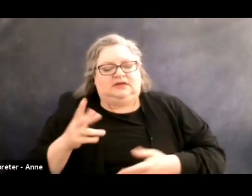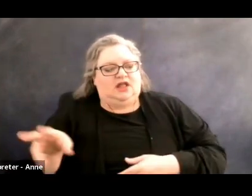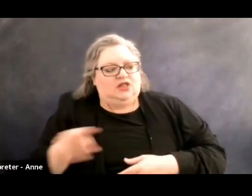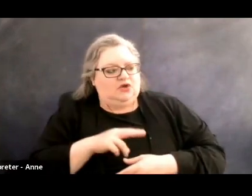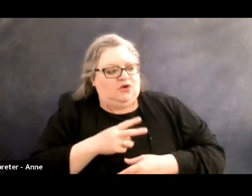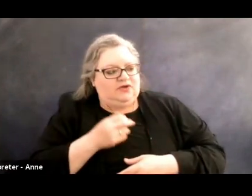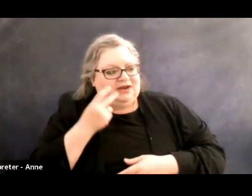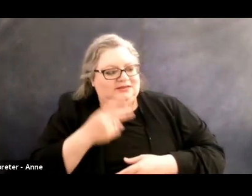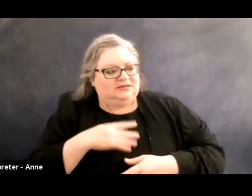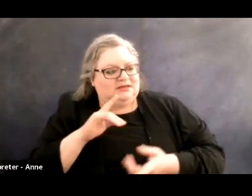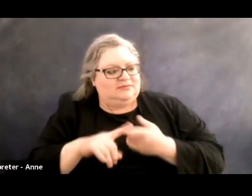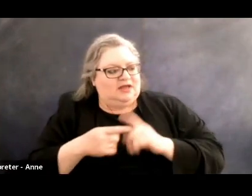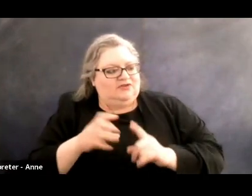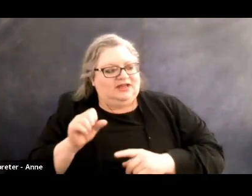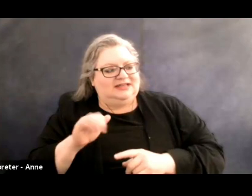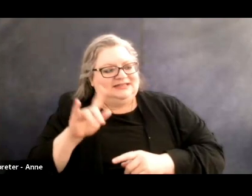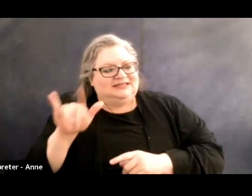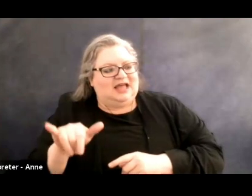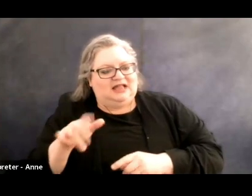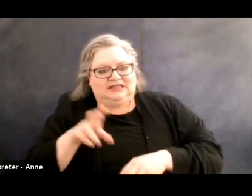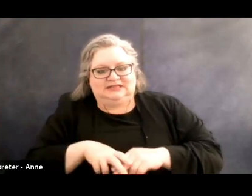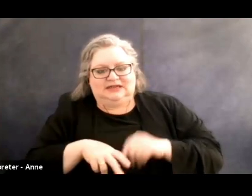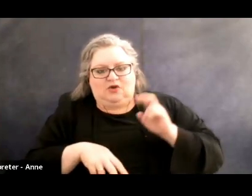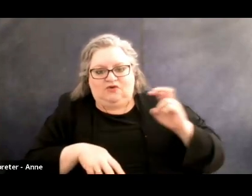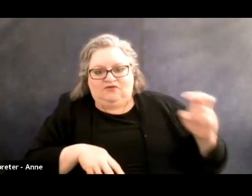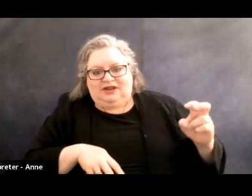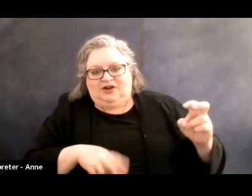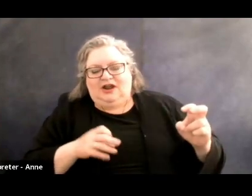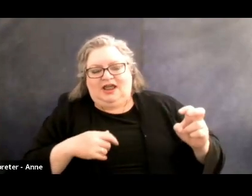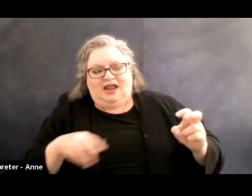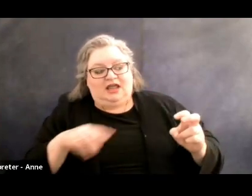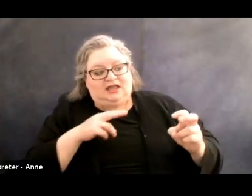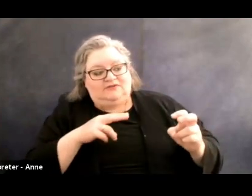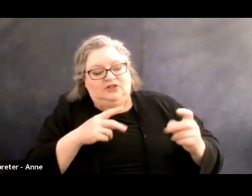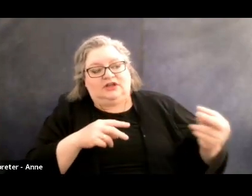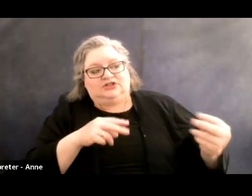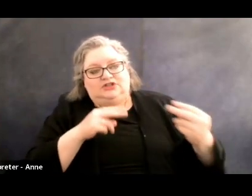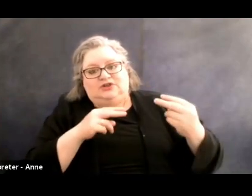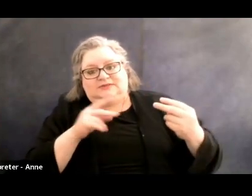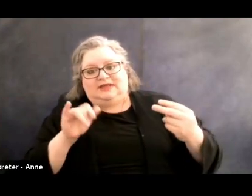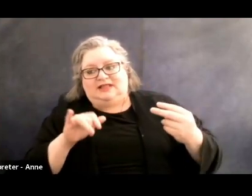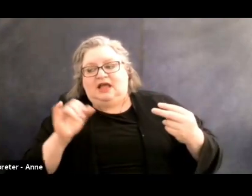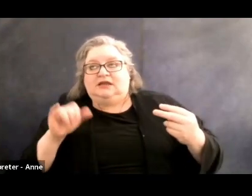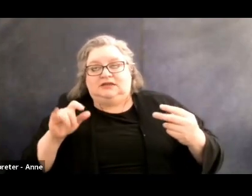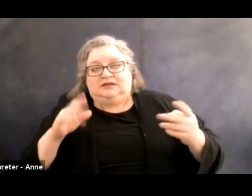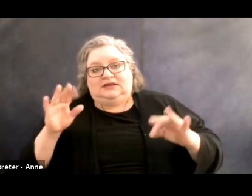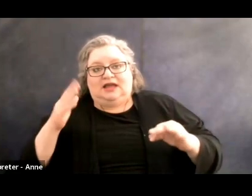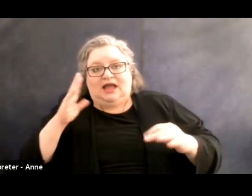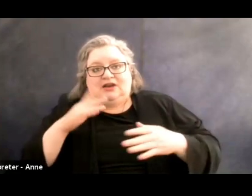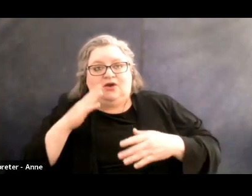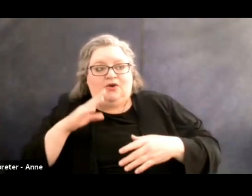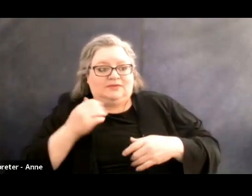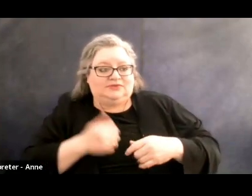I see my friend Sally that's sitting over here, and I kind of give her the look, and she looks at me like, yeah, I know, sorry you couldn't sit